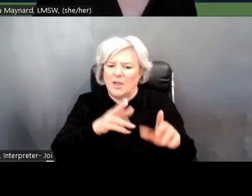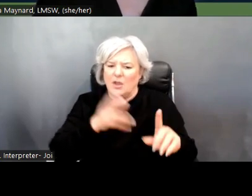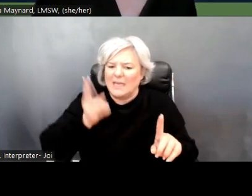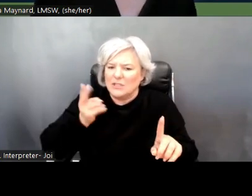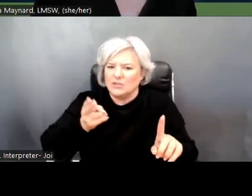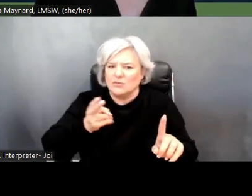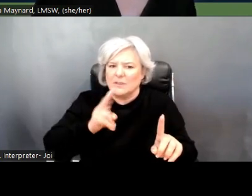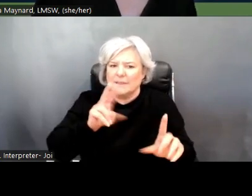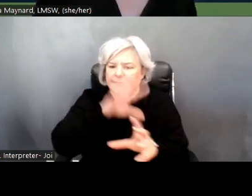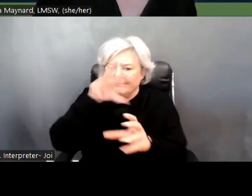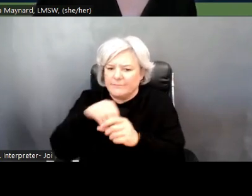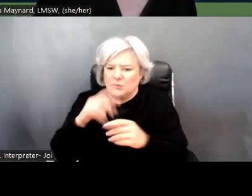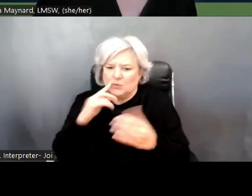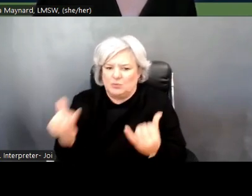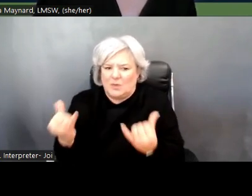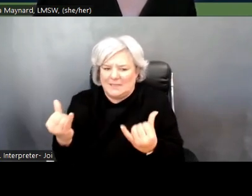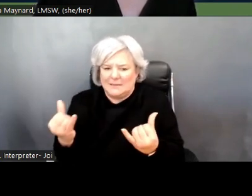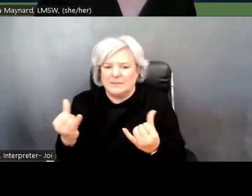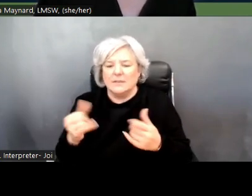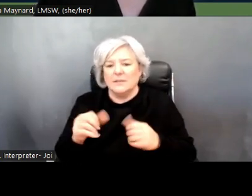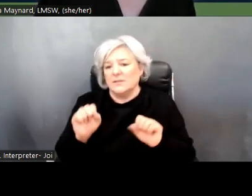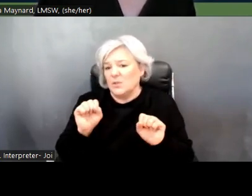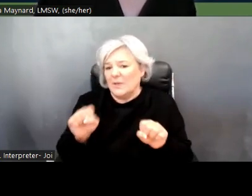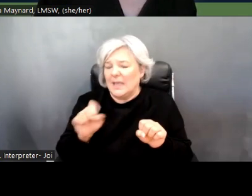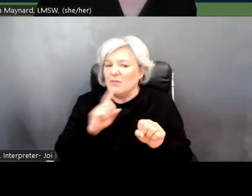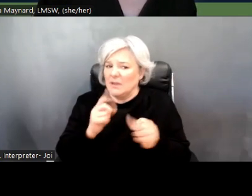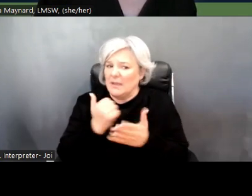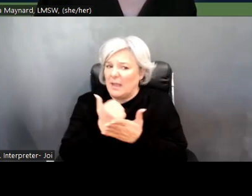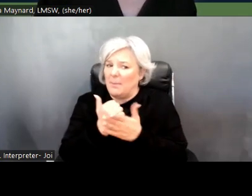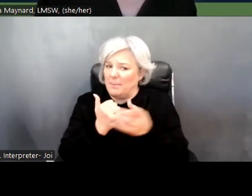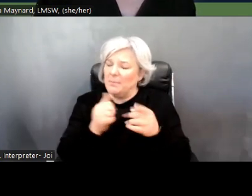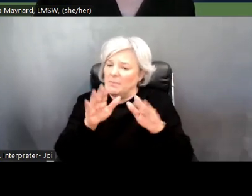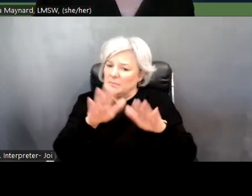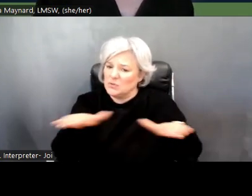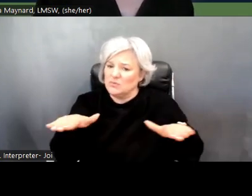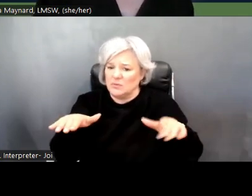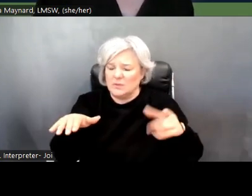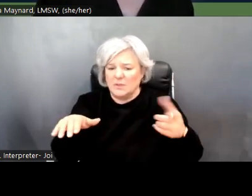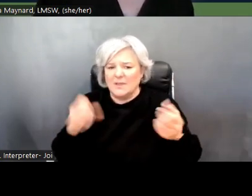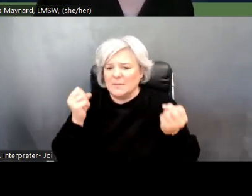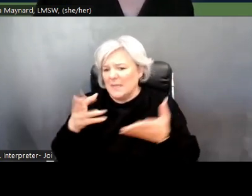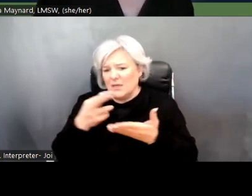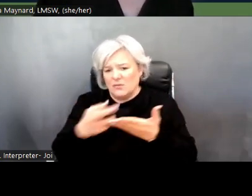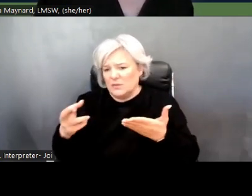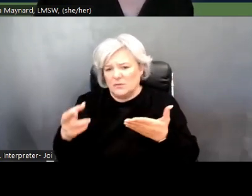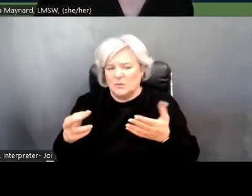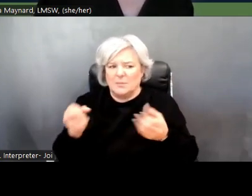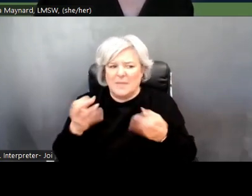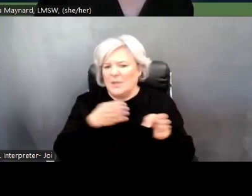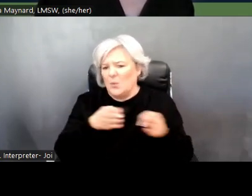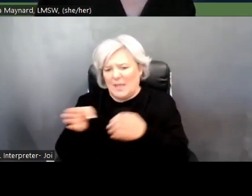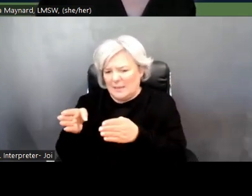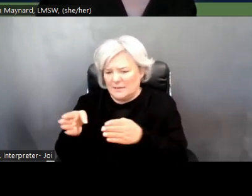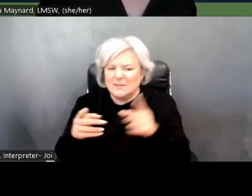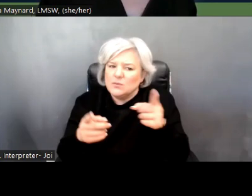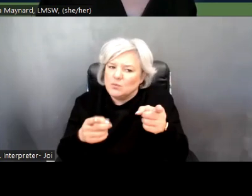present time. So it can be a really useful tool. And there are a lot of resources, a lot of ways to do this. This is